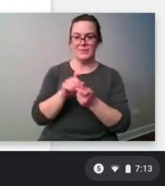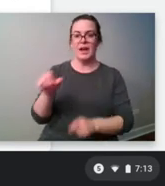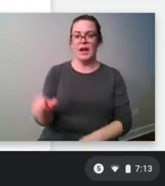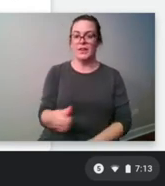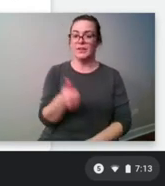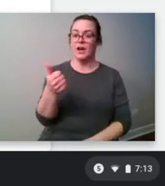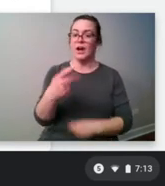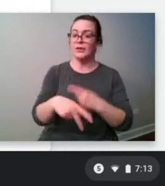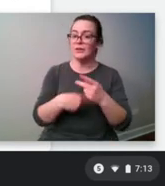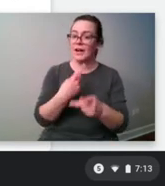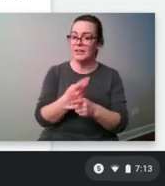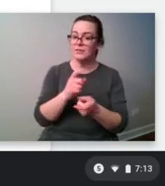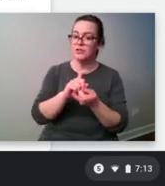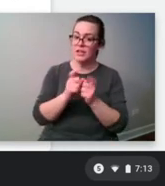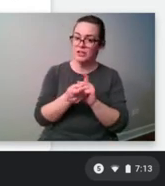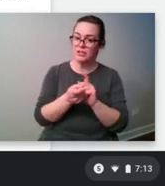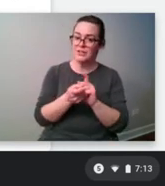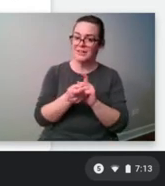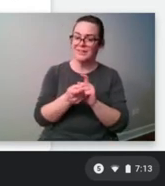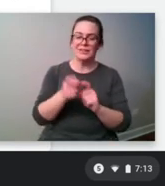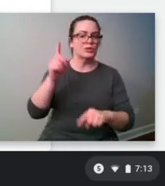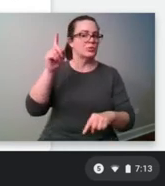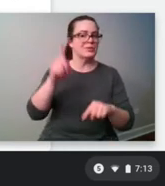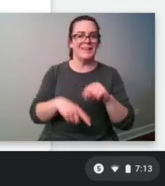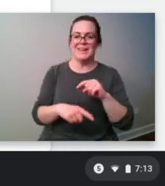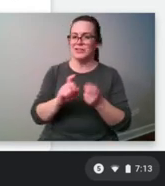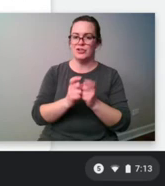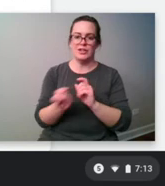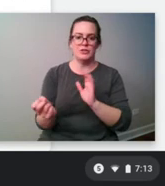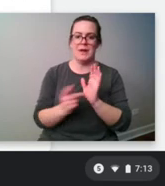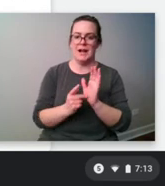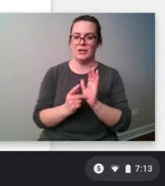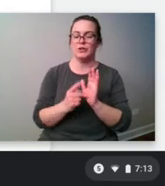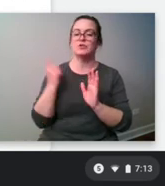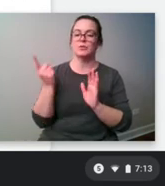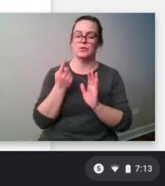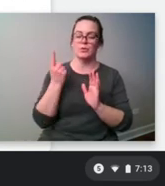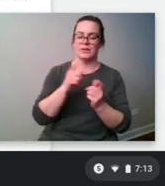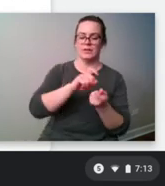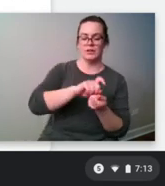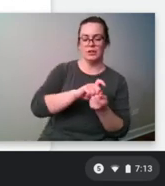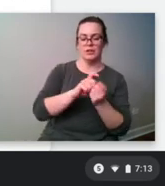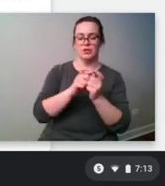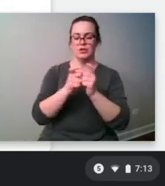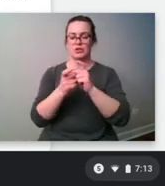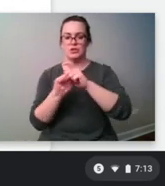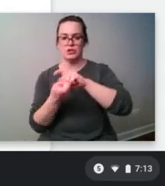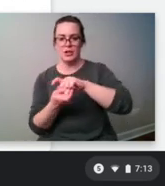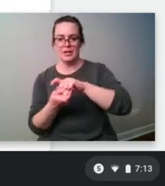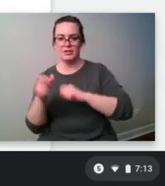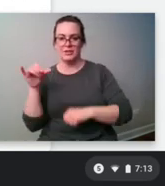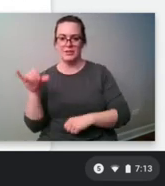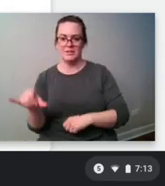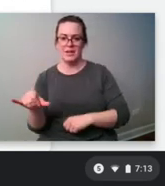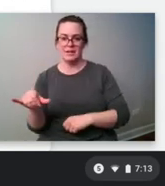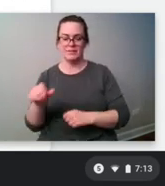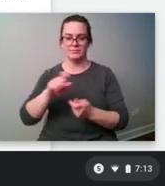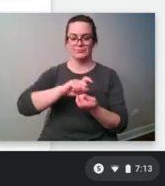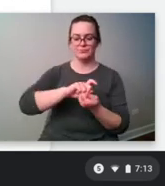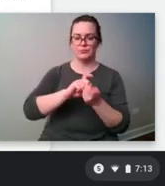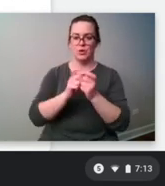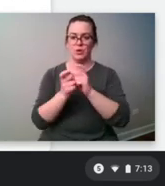reversible. And then the other kind of change, you can't change back. So it's only going to change and then